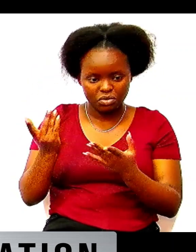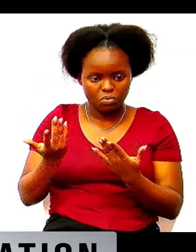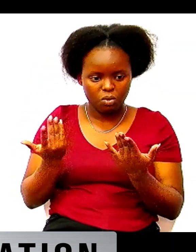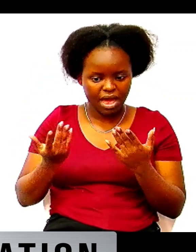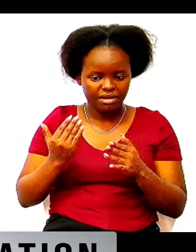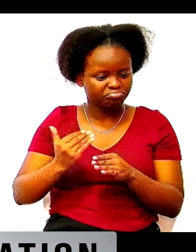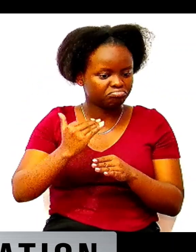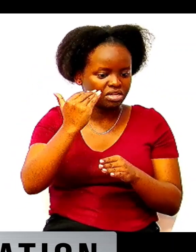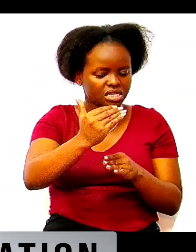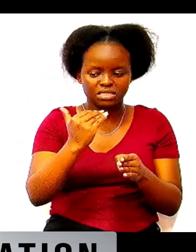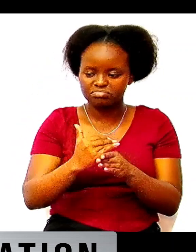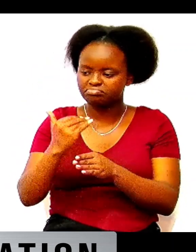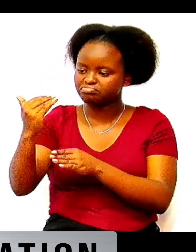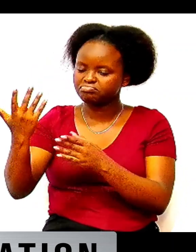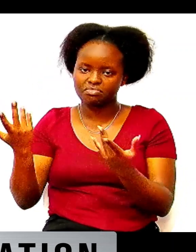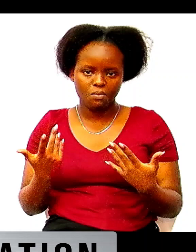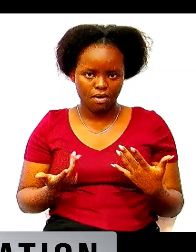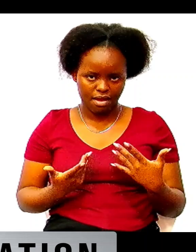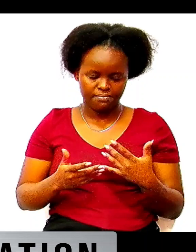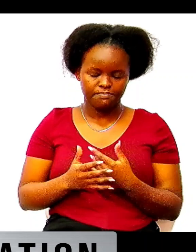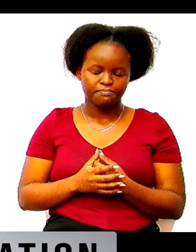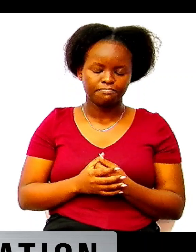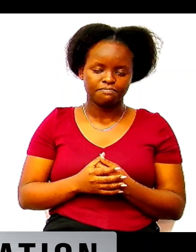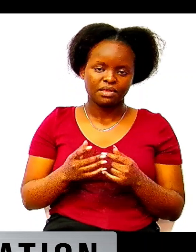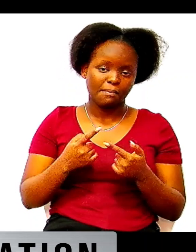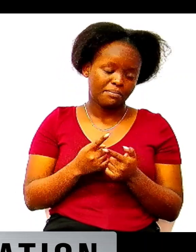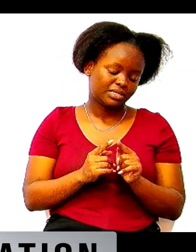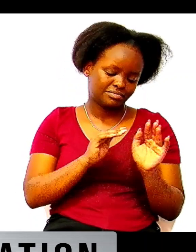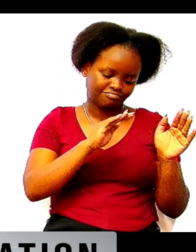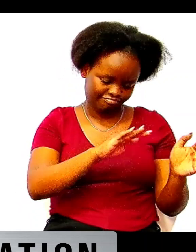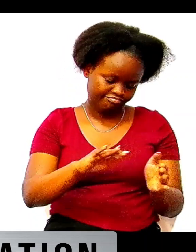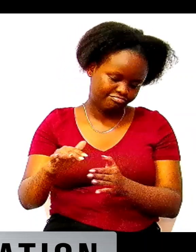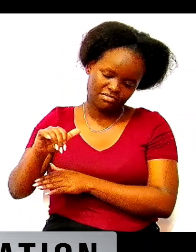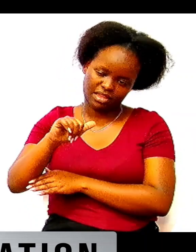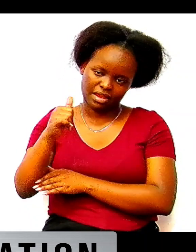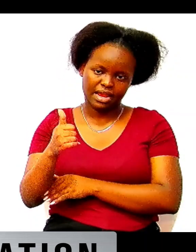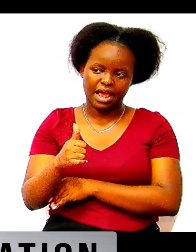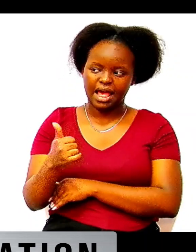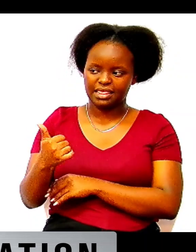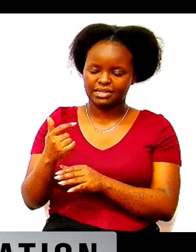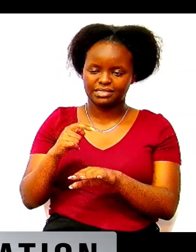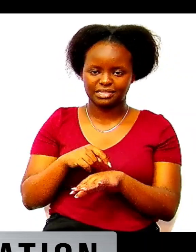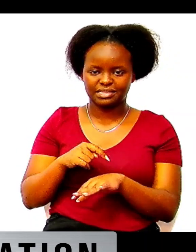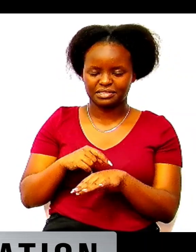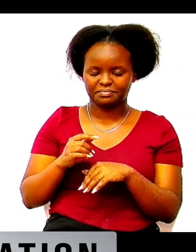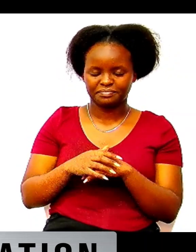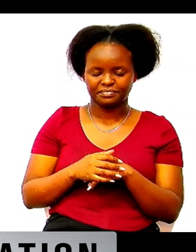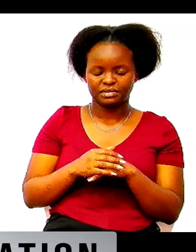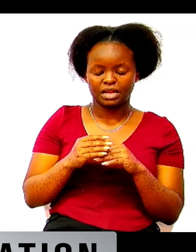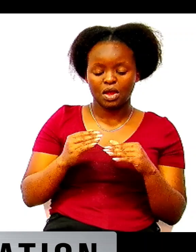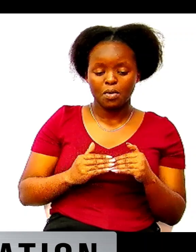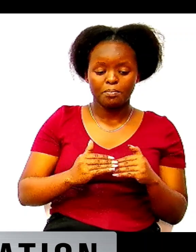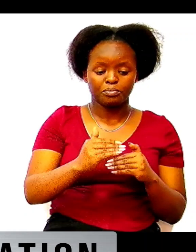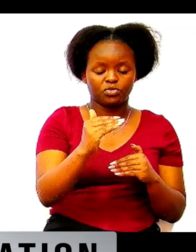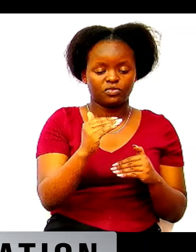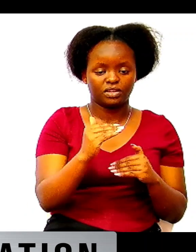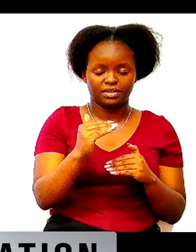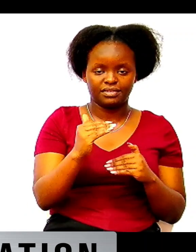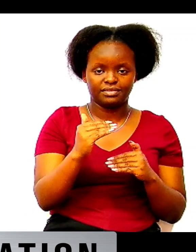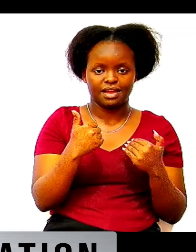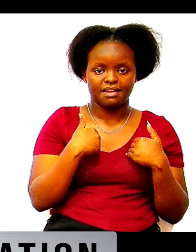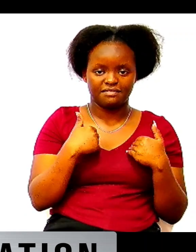this kind of stuff. But anyway, that is a matter for another time. We are moving towards having